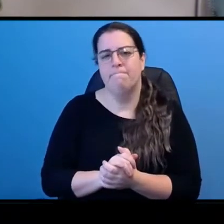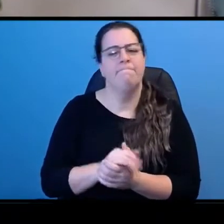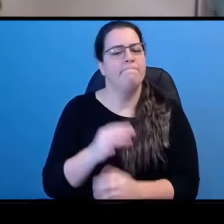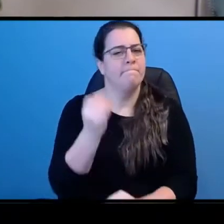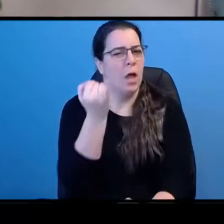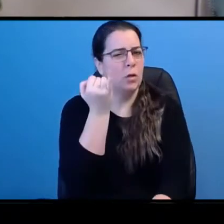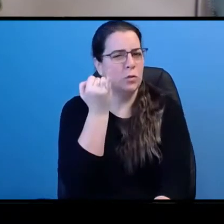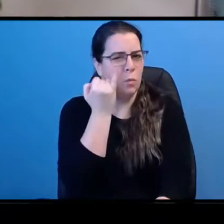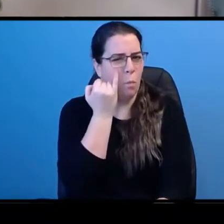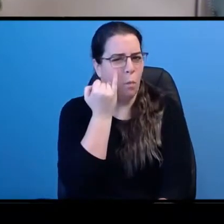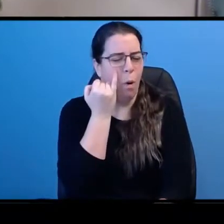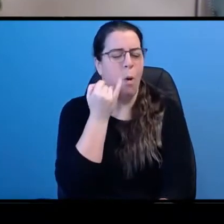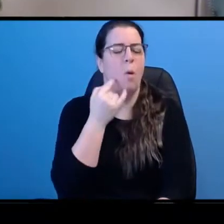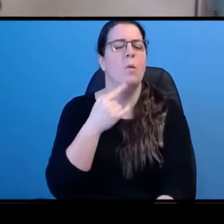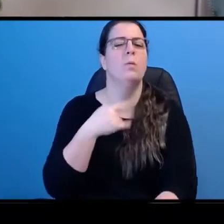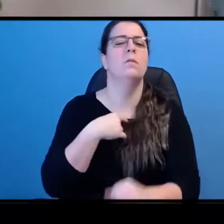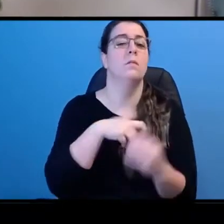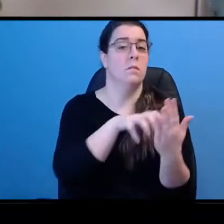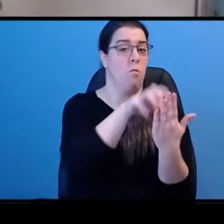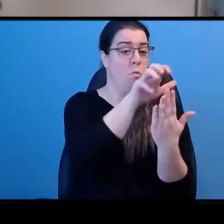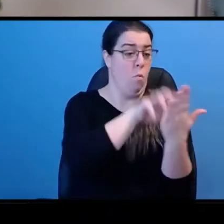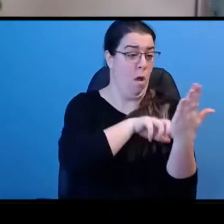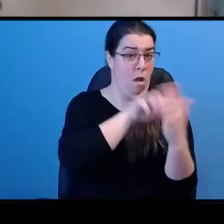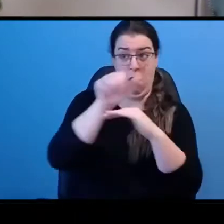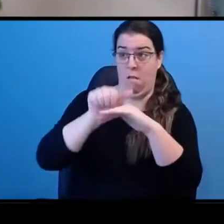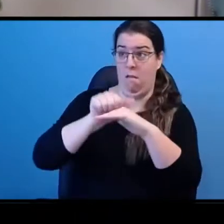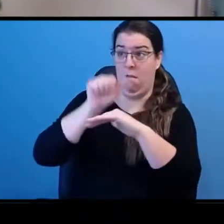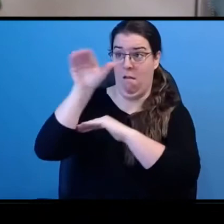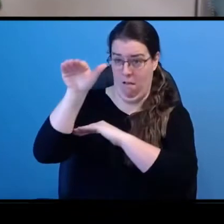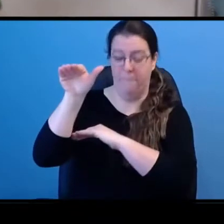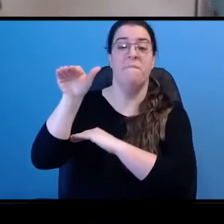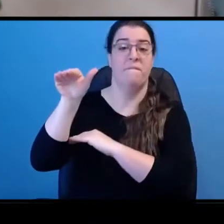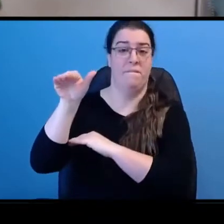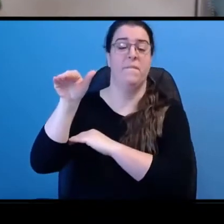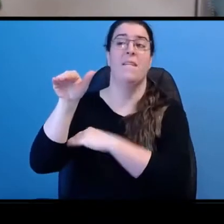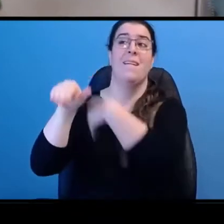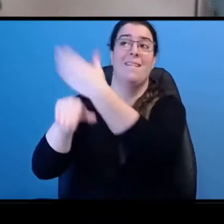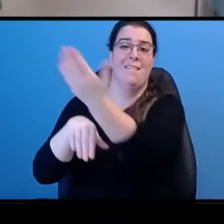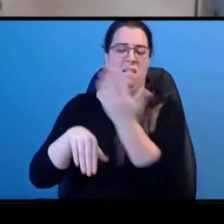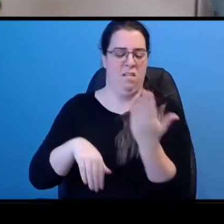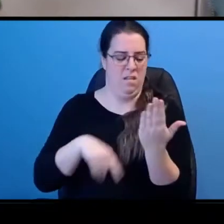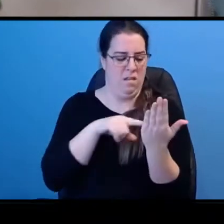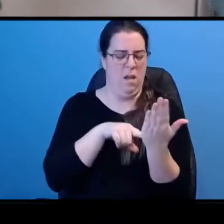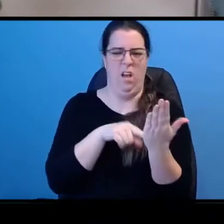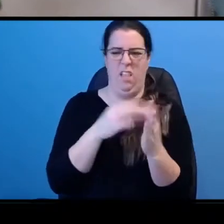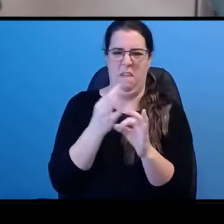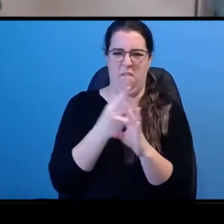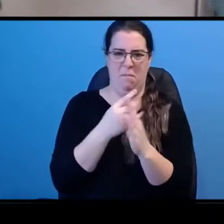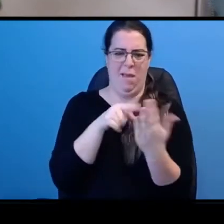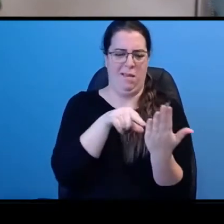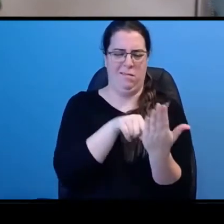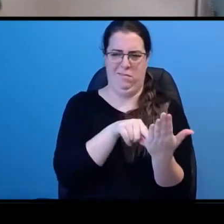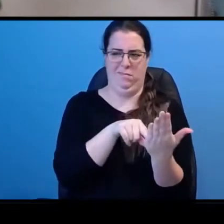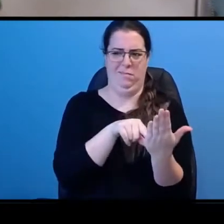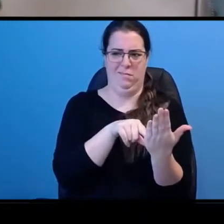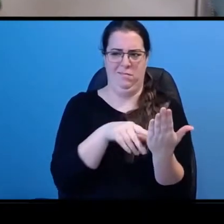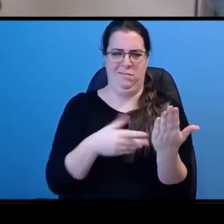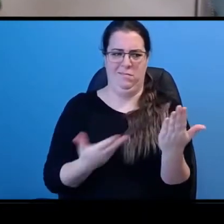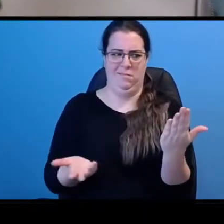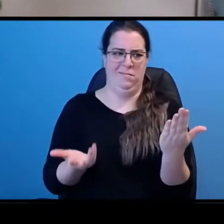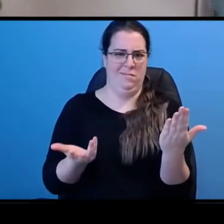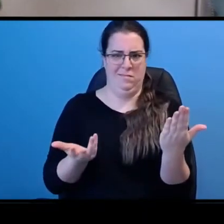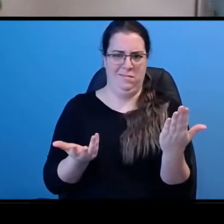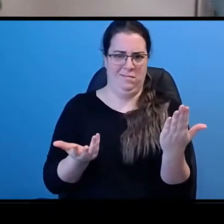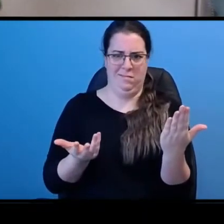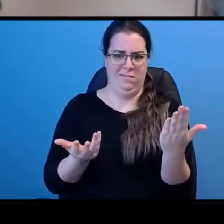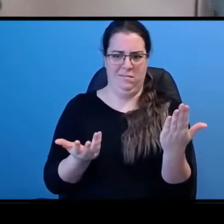remember that jurors' opinions are subjective. So these are a group of people that have come together, and this particular group